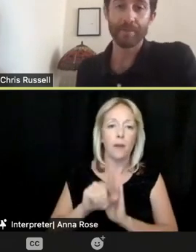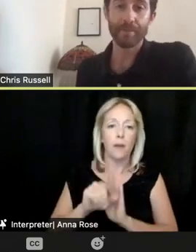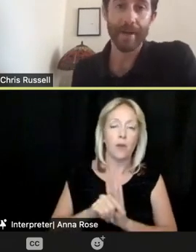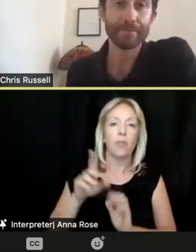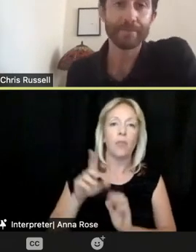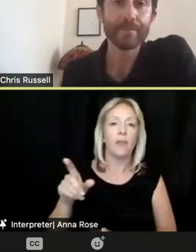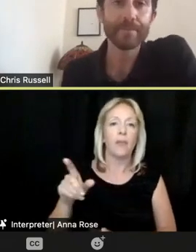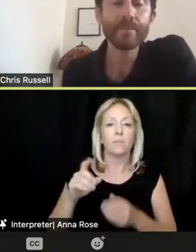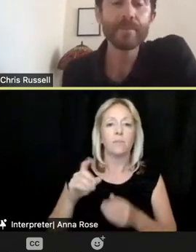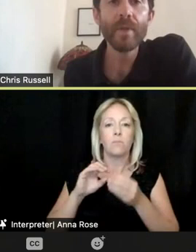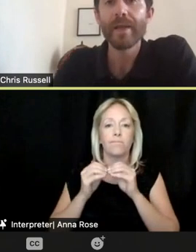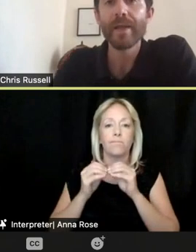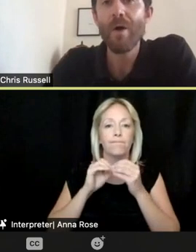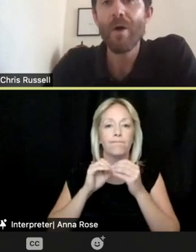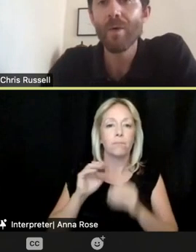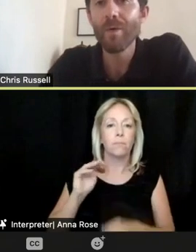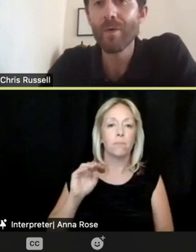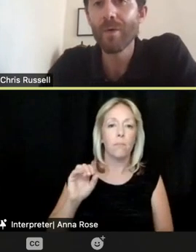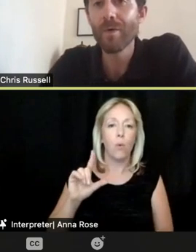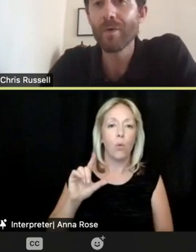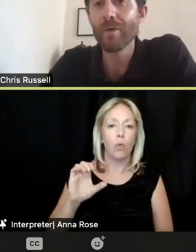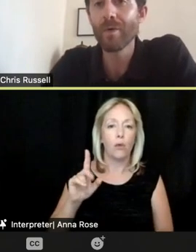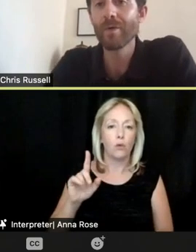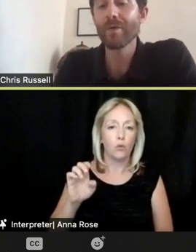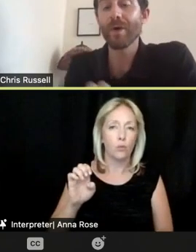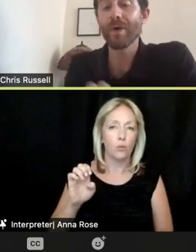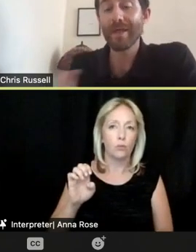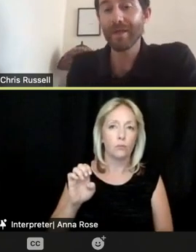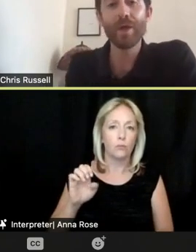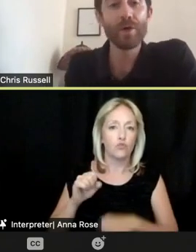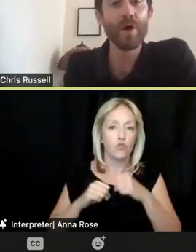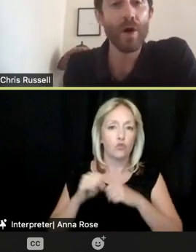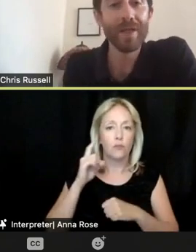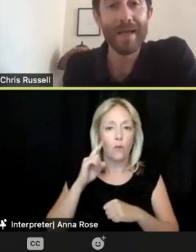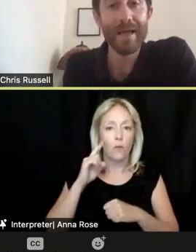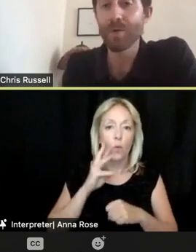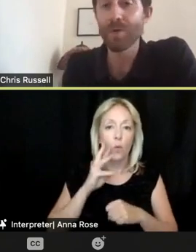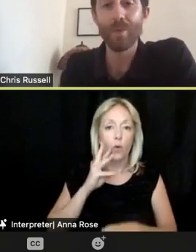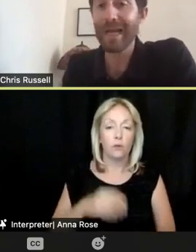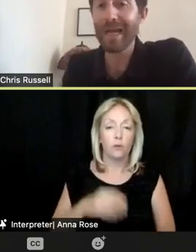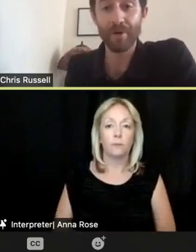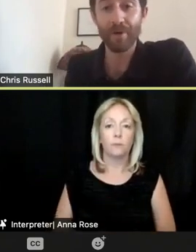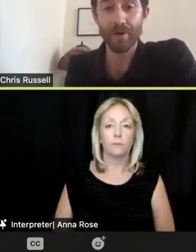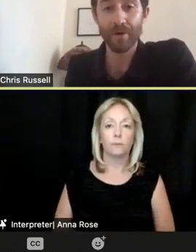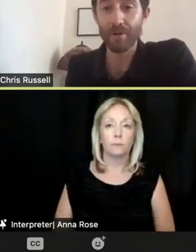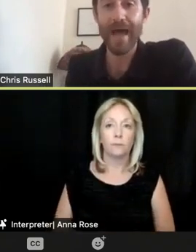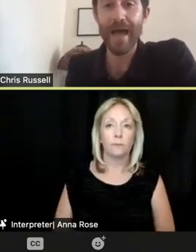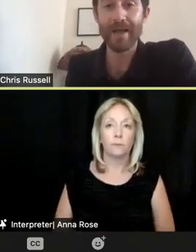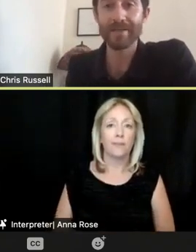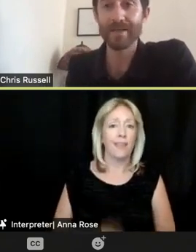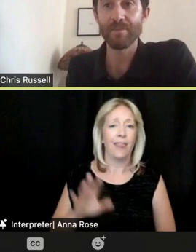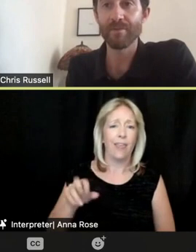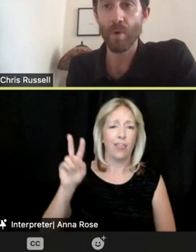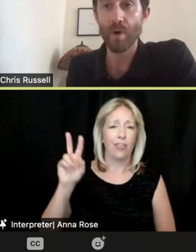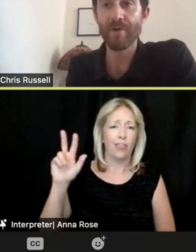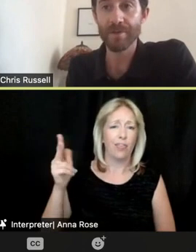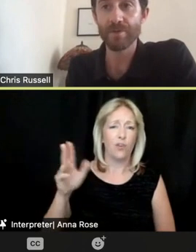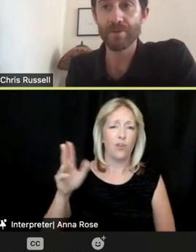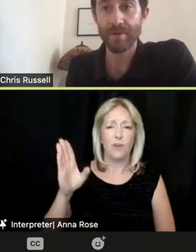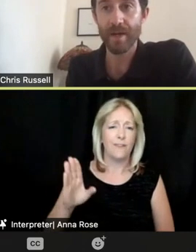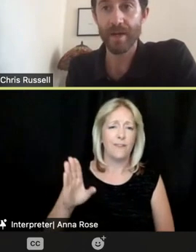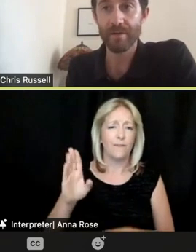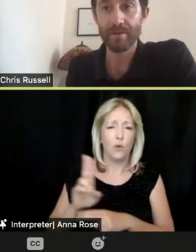for water, right? Now, I think we could all accept that we would never use that as a symbol